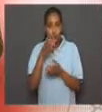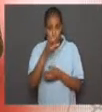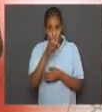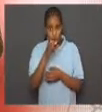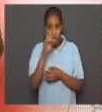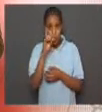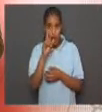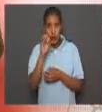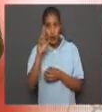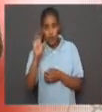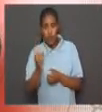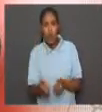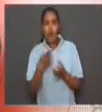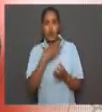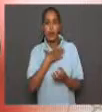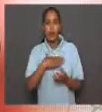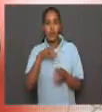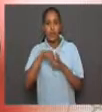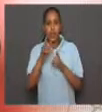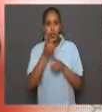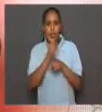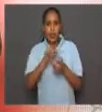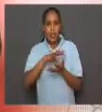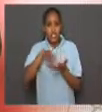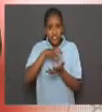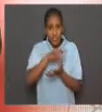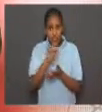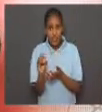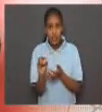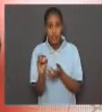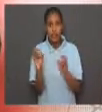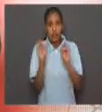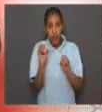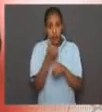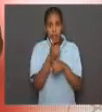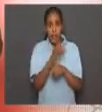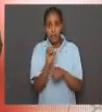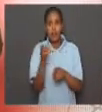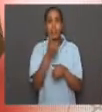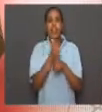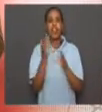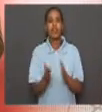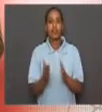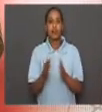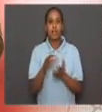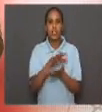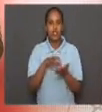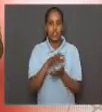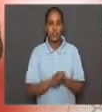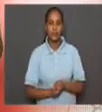or more elements in a metallic mixture or in nonmetal and metallic